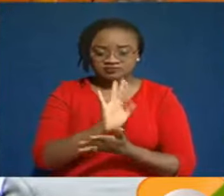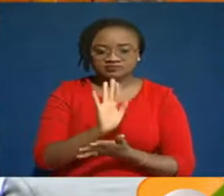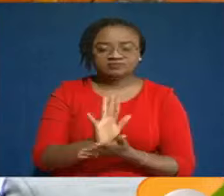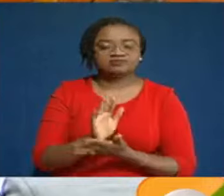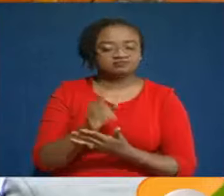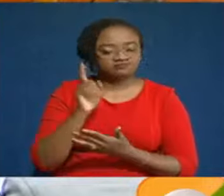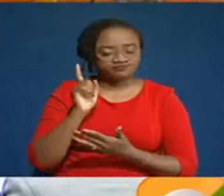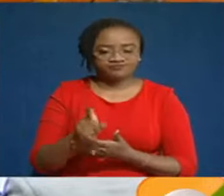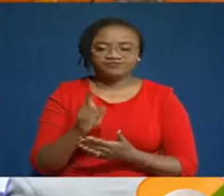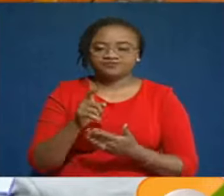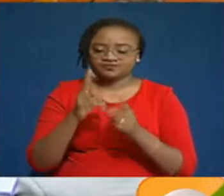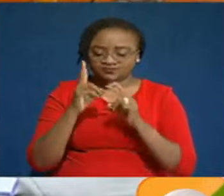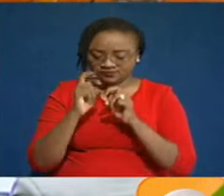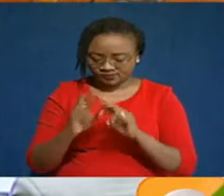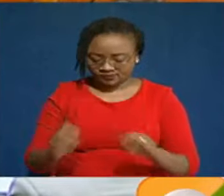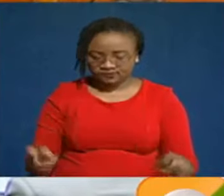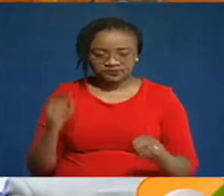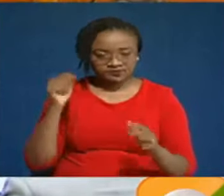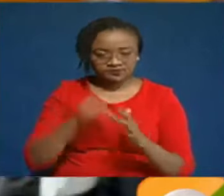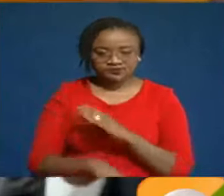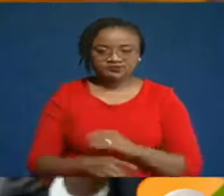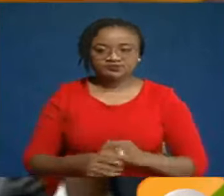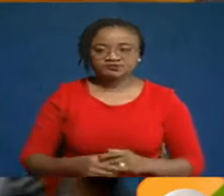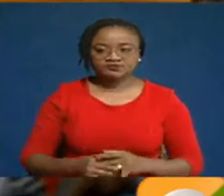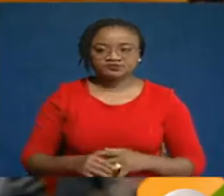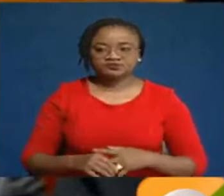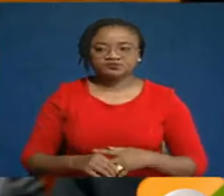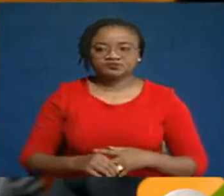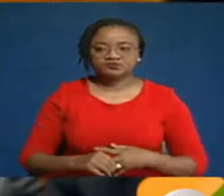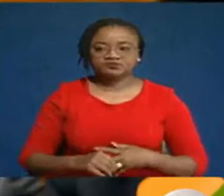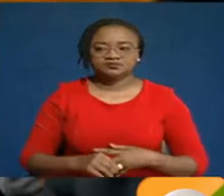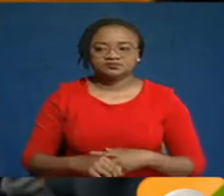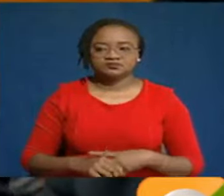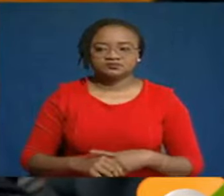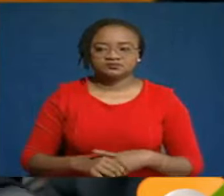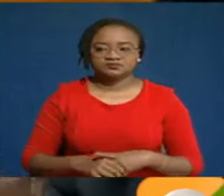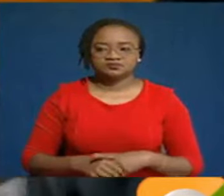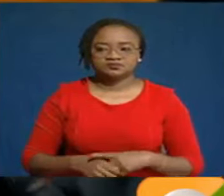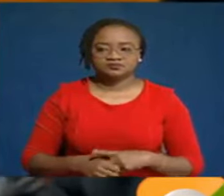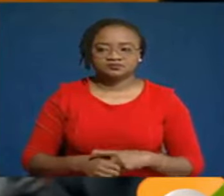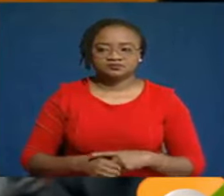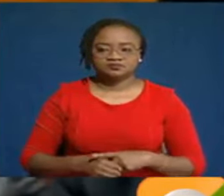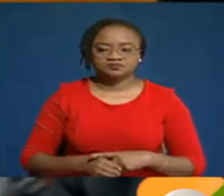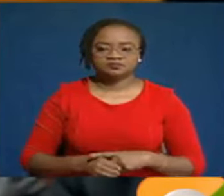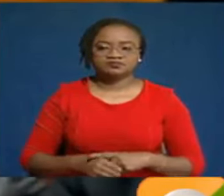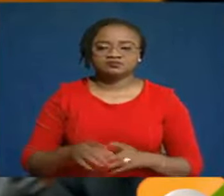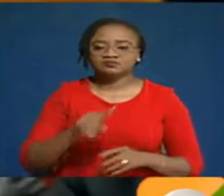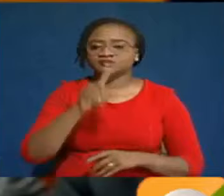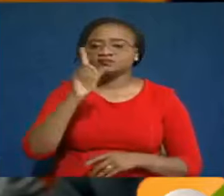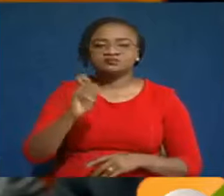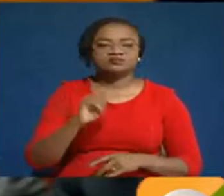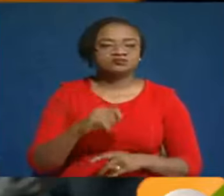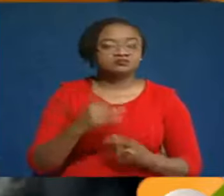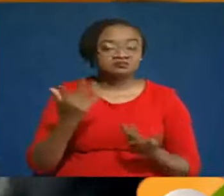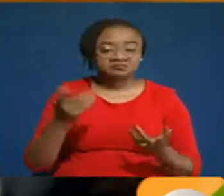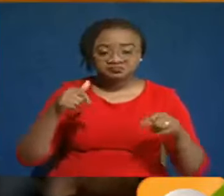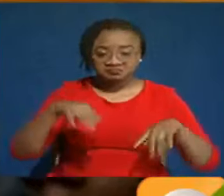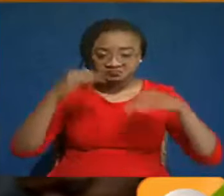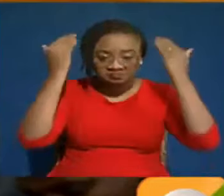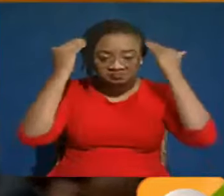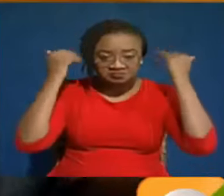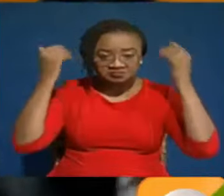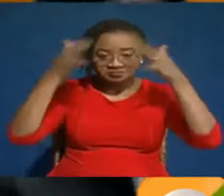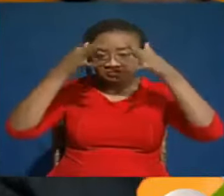So you have to examine the grounds for impeachment. Secondly, what is the decision that is before court? What